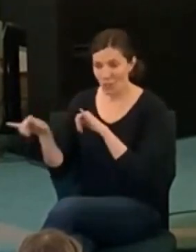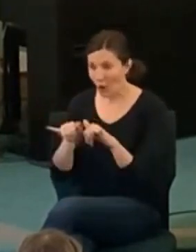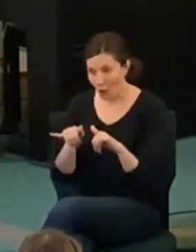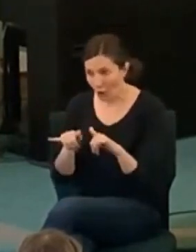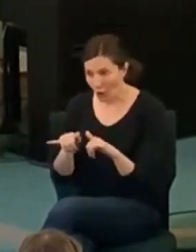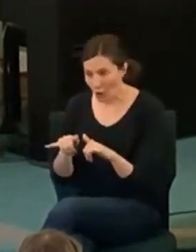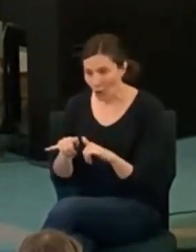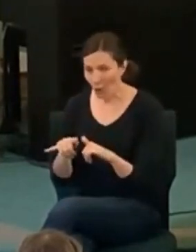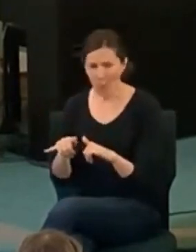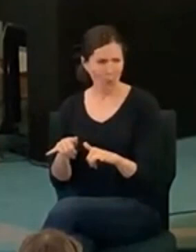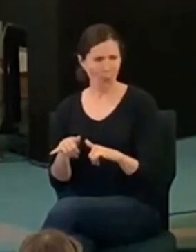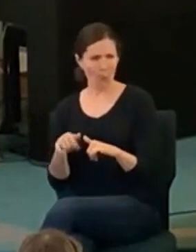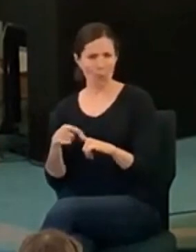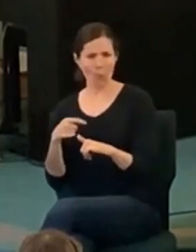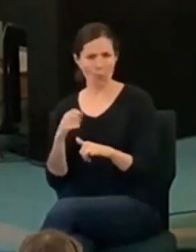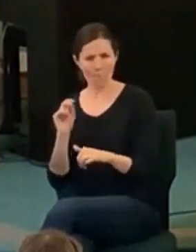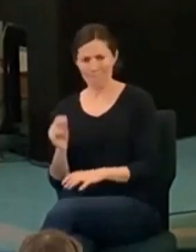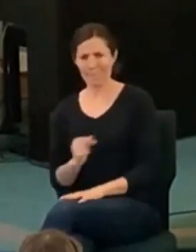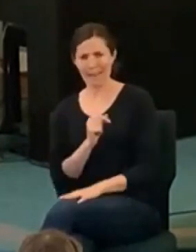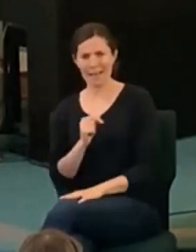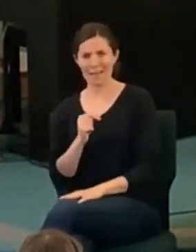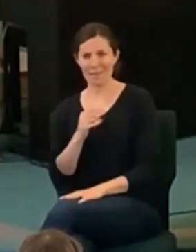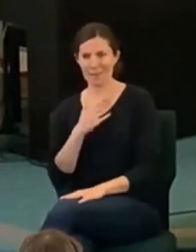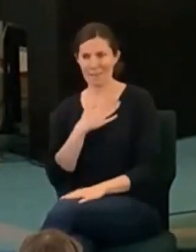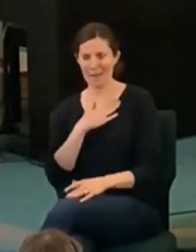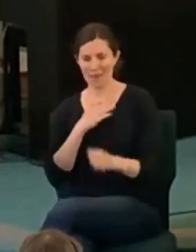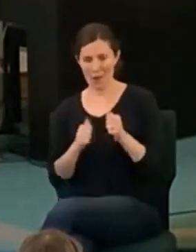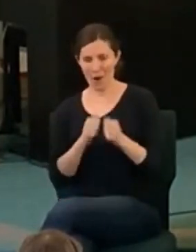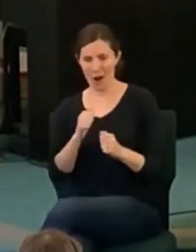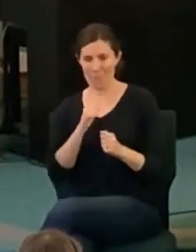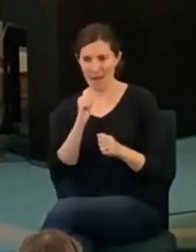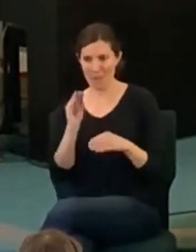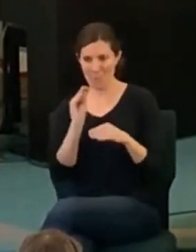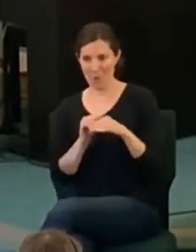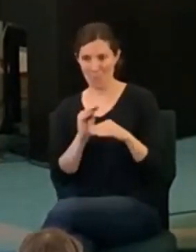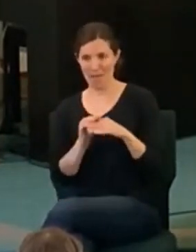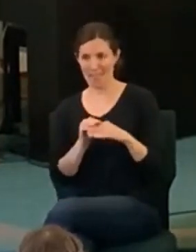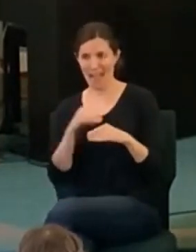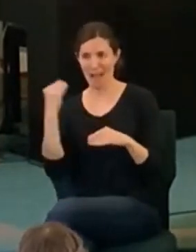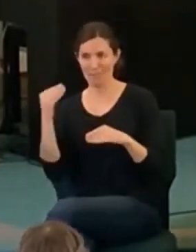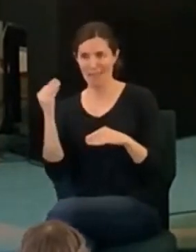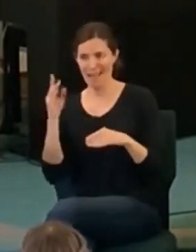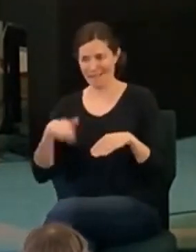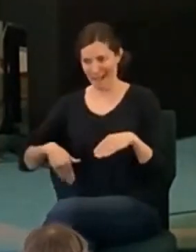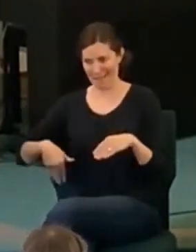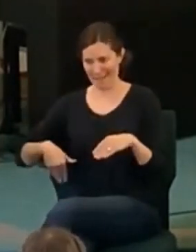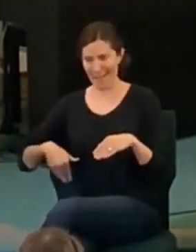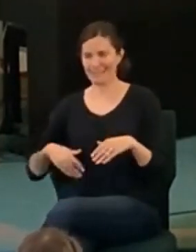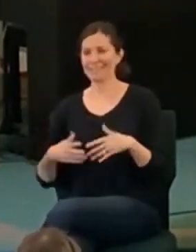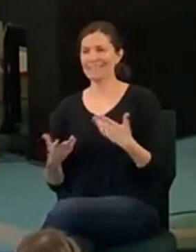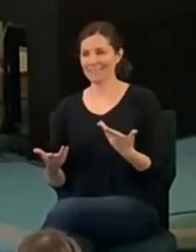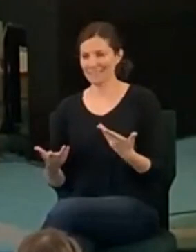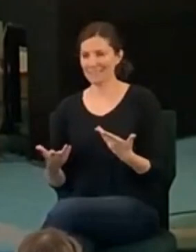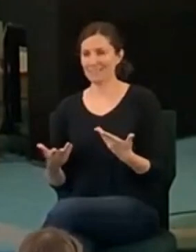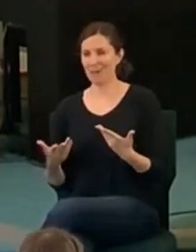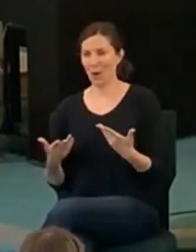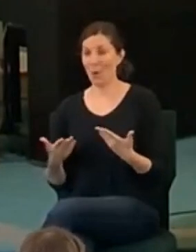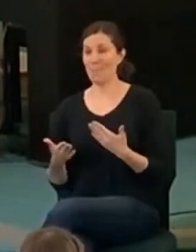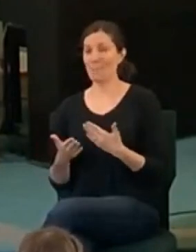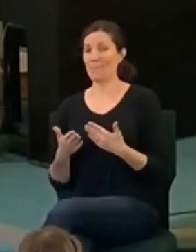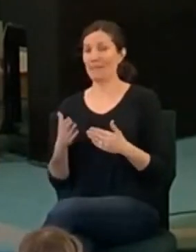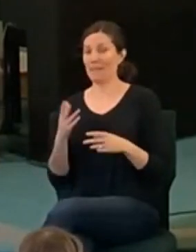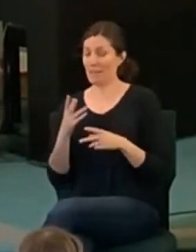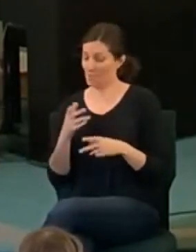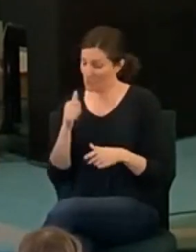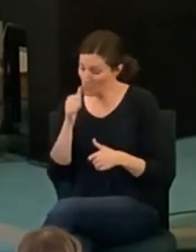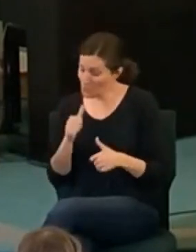you know, not a big deal, but just mentioned it. The next week when I saw him, he walked into our next staff meeting next week. He said, Christopher, I looked at your truck.